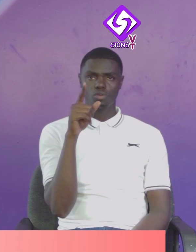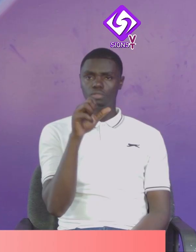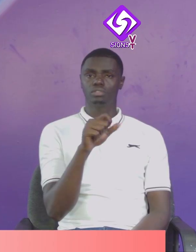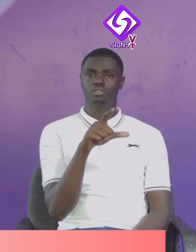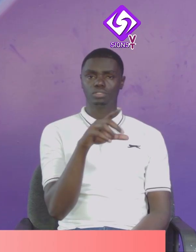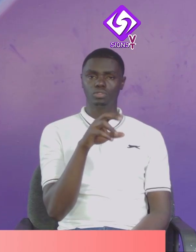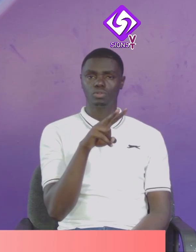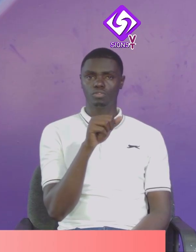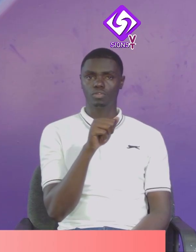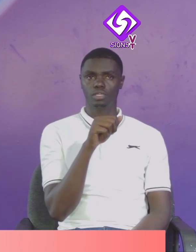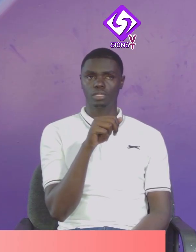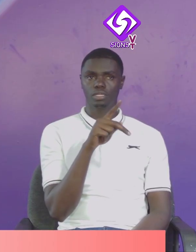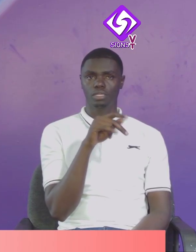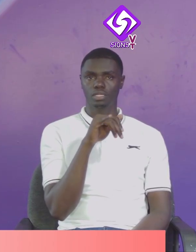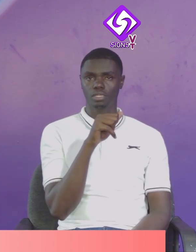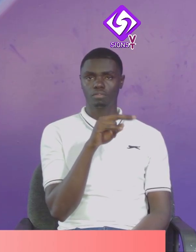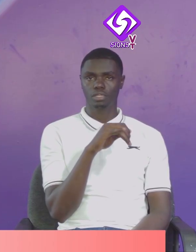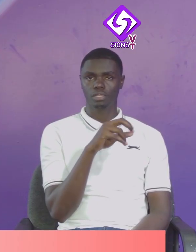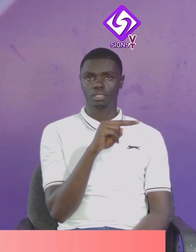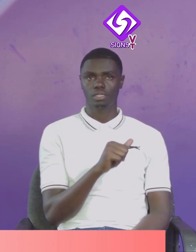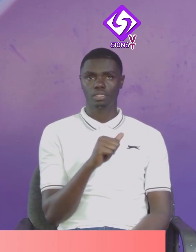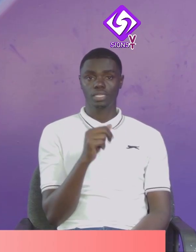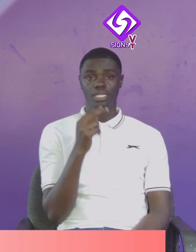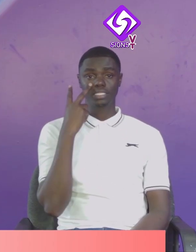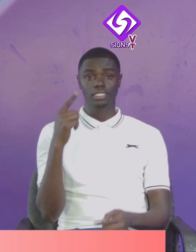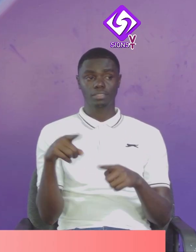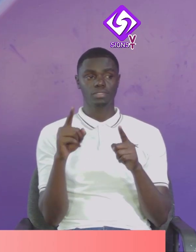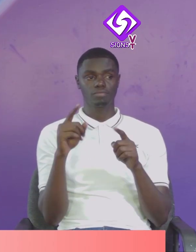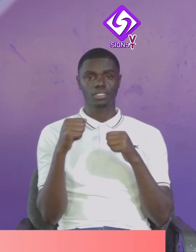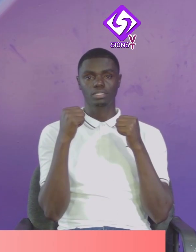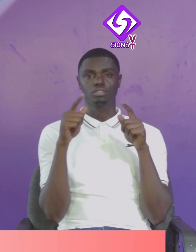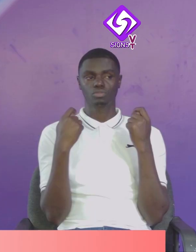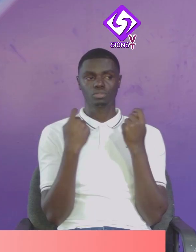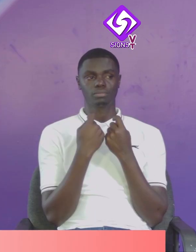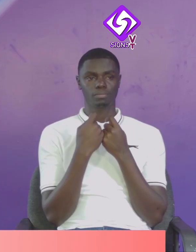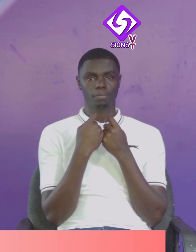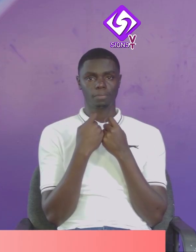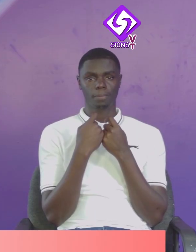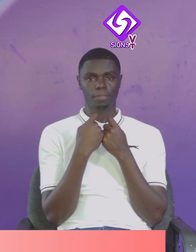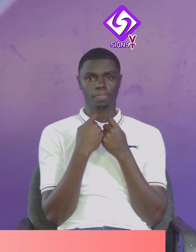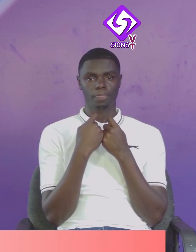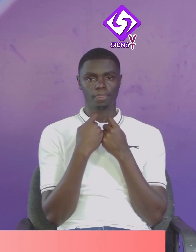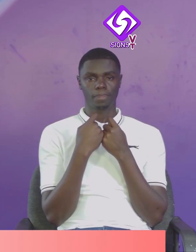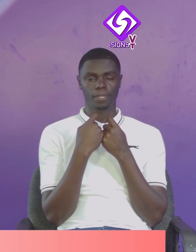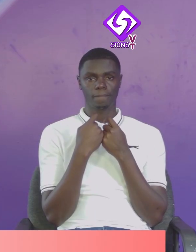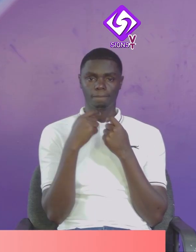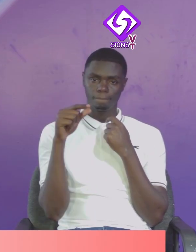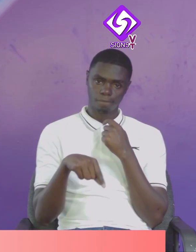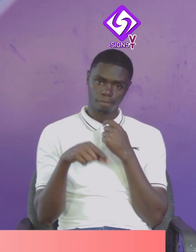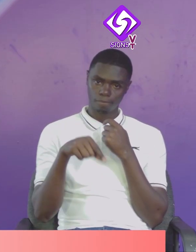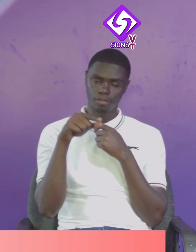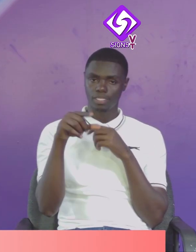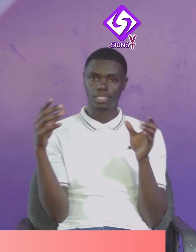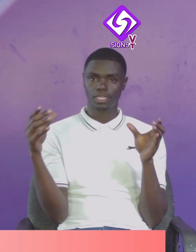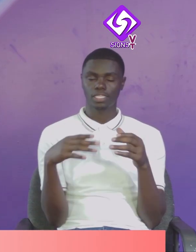because themselves, they are seeing themselves as formidable options or for qualifiers in this particular